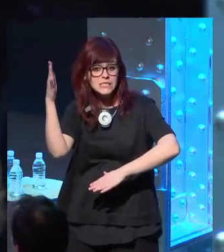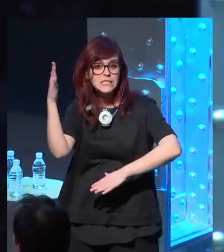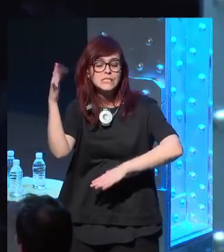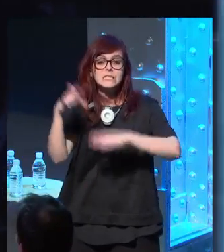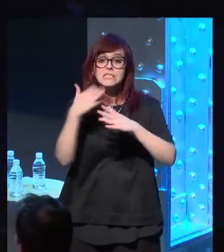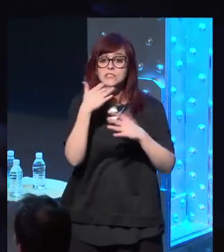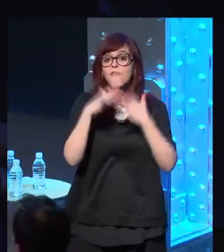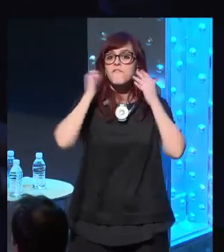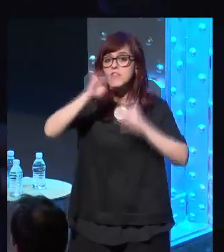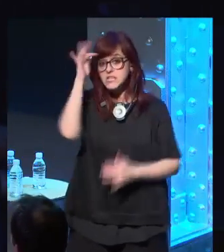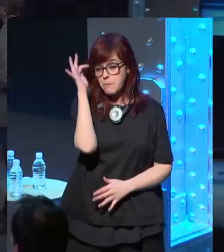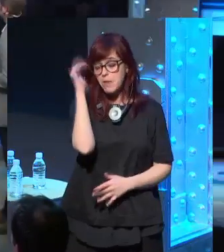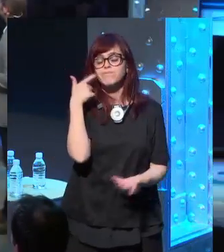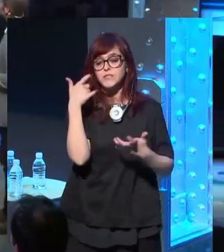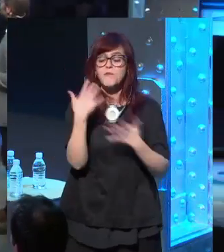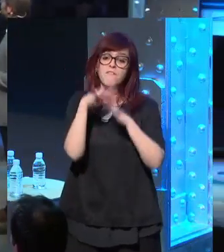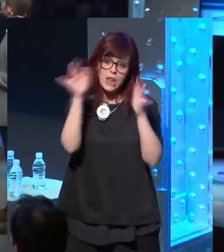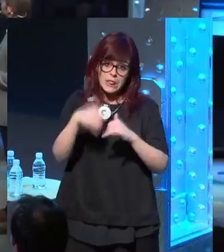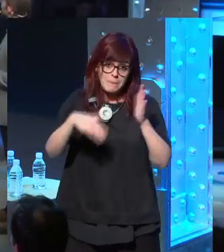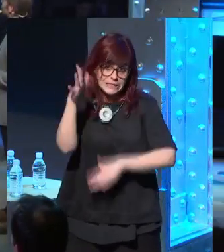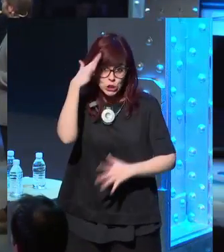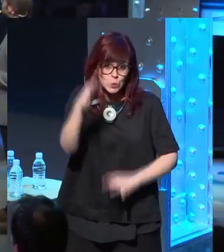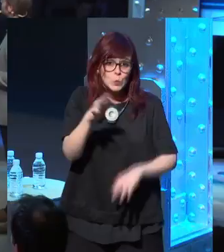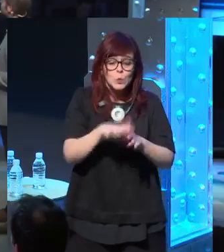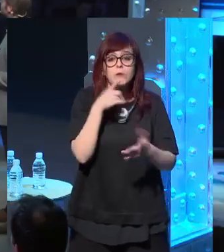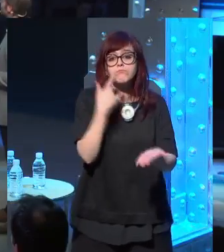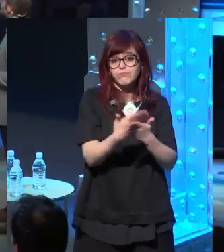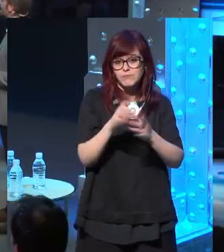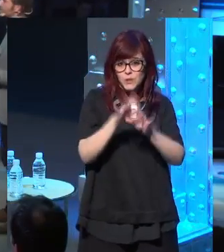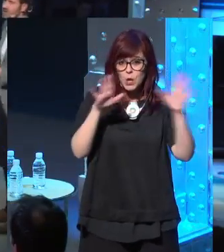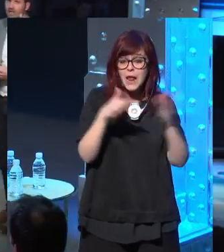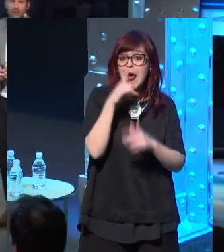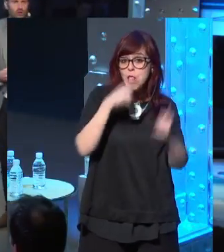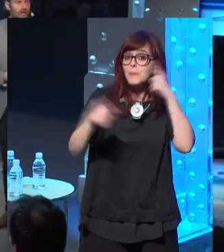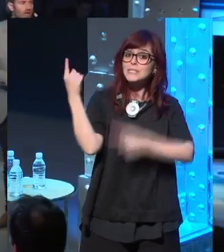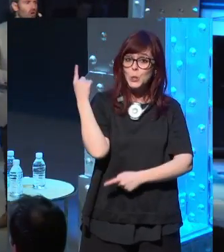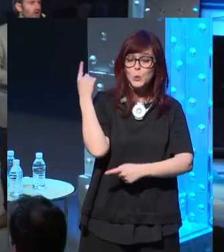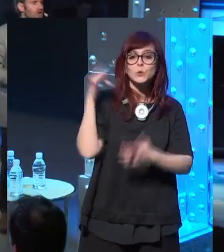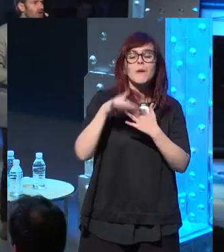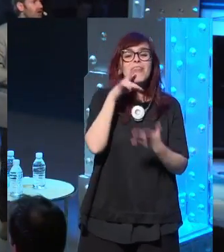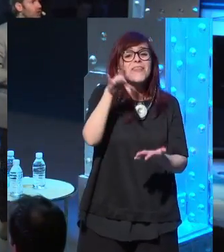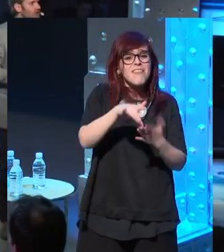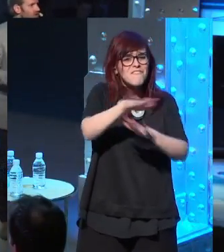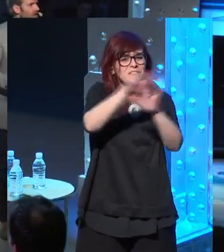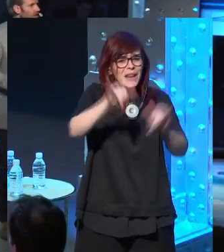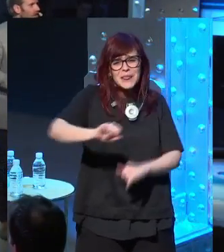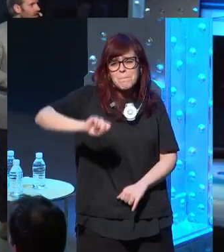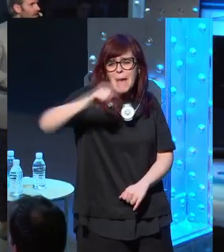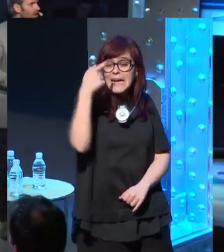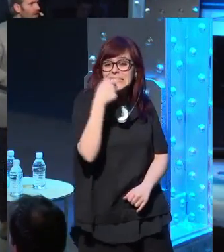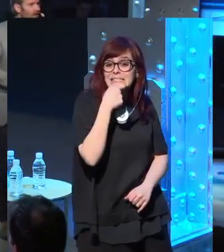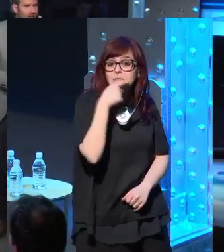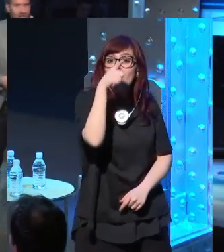high levels of happiness, as mentioned. They could also see that last year, the happiest day in the UK was Christmas